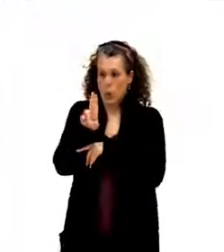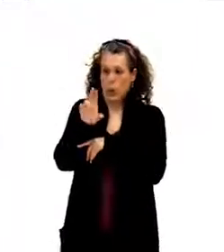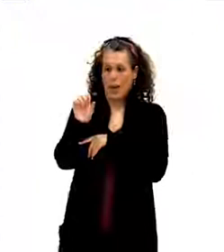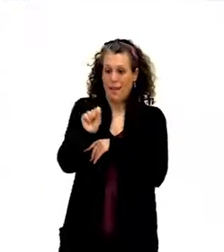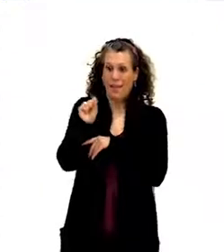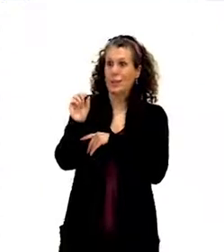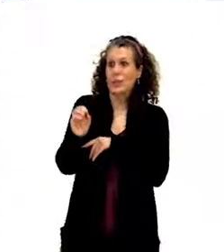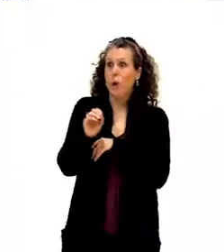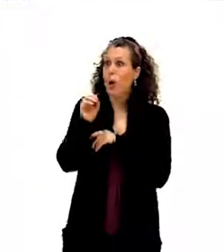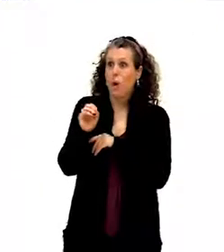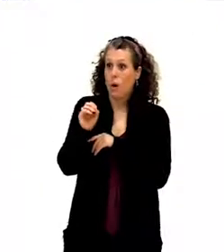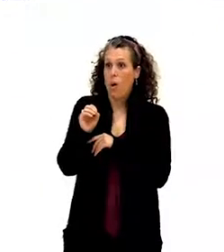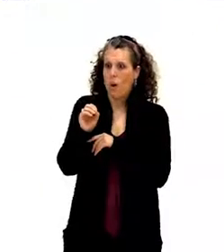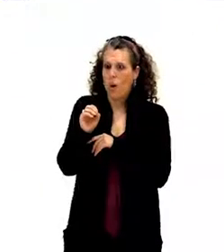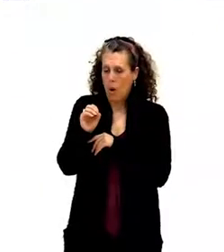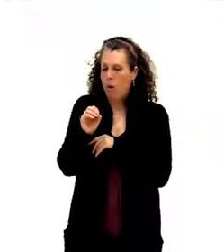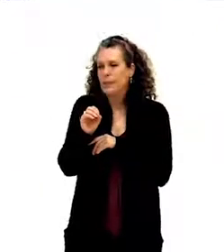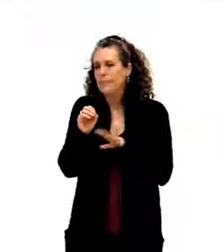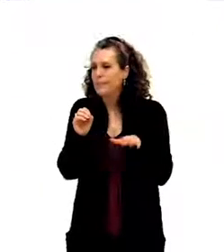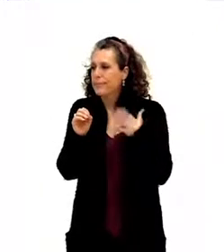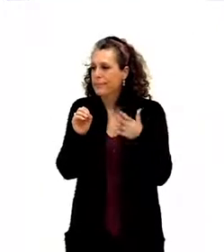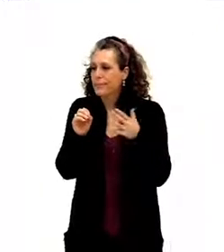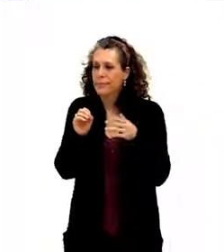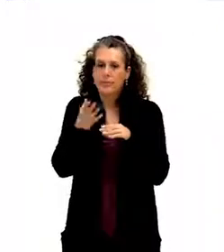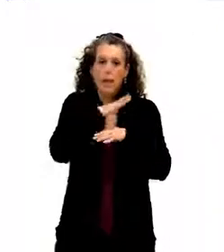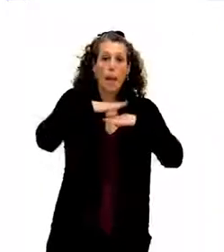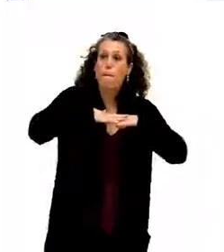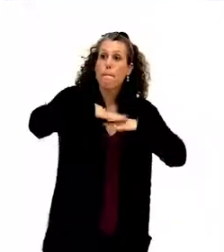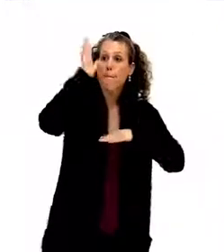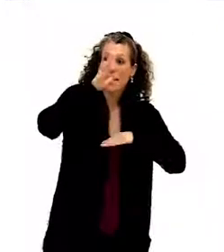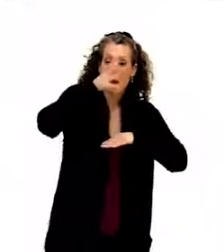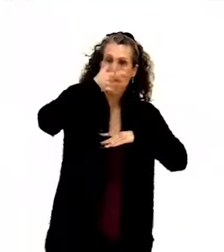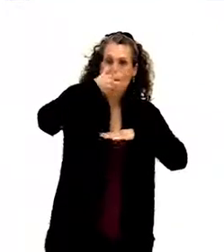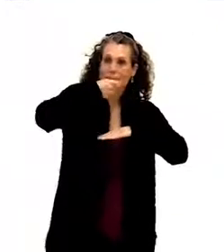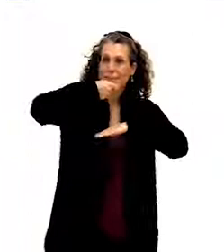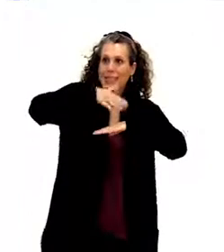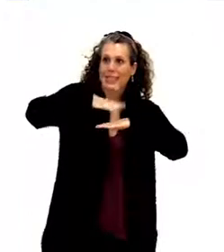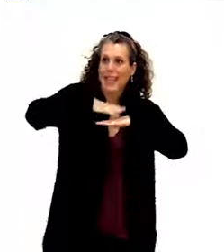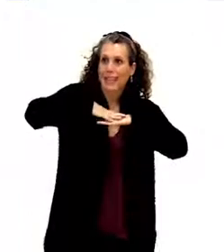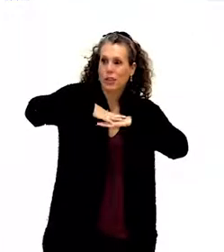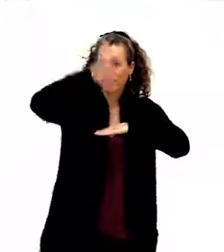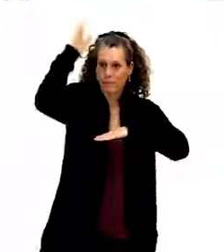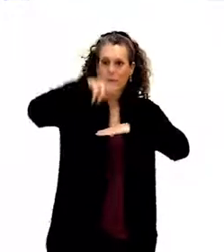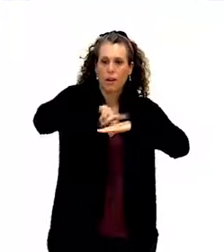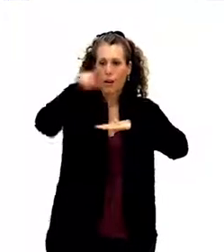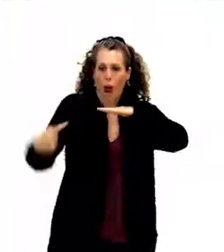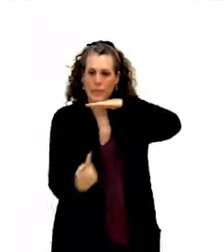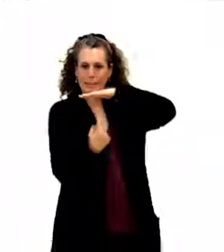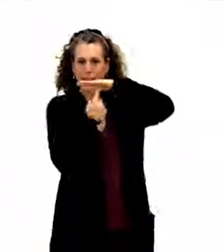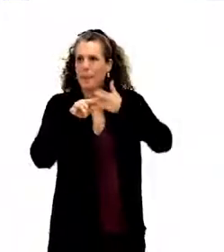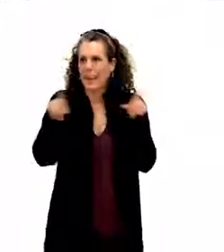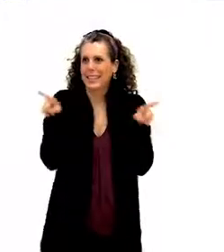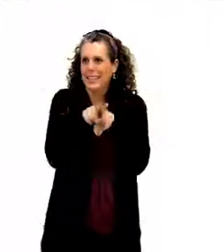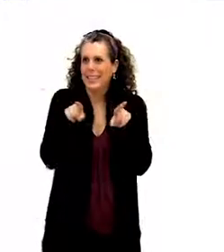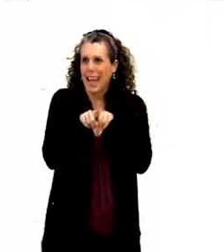the opposite side of the coin called minimum standards. Who said that? 106. That's